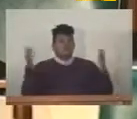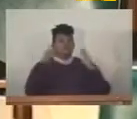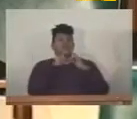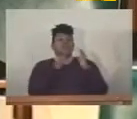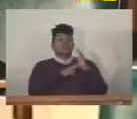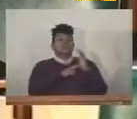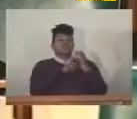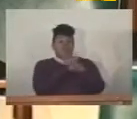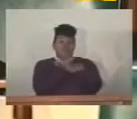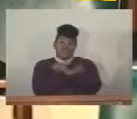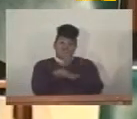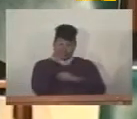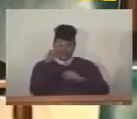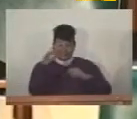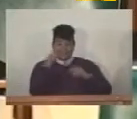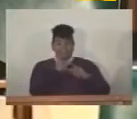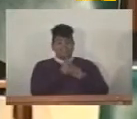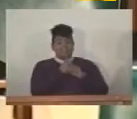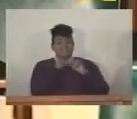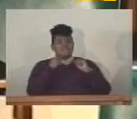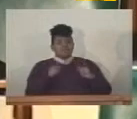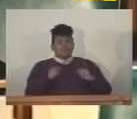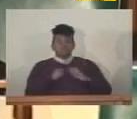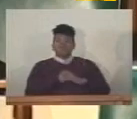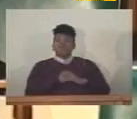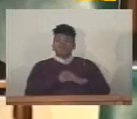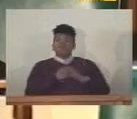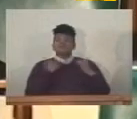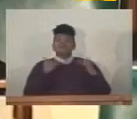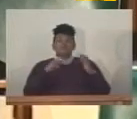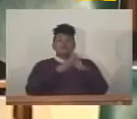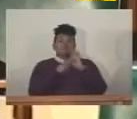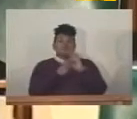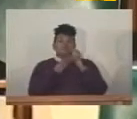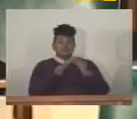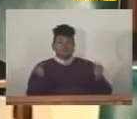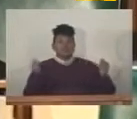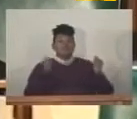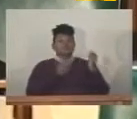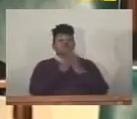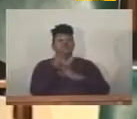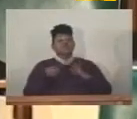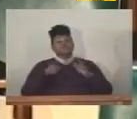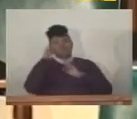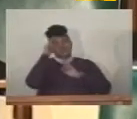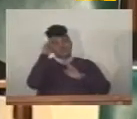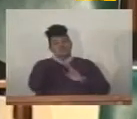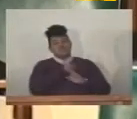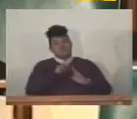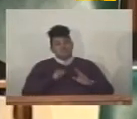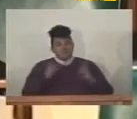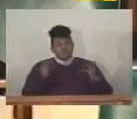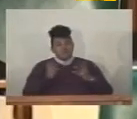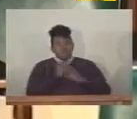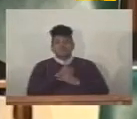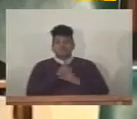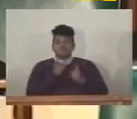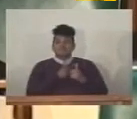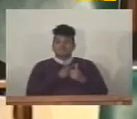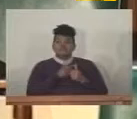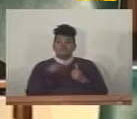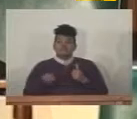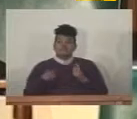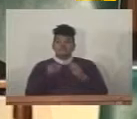Authority Regulations 2018 be affirmed, now therefore be it resolved by this Honourable Senate as follows. 1.